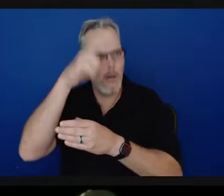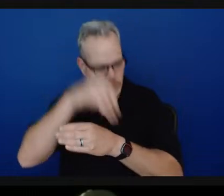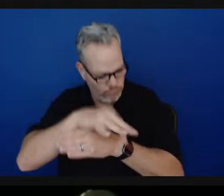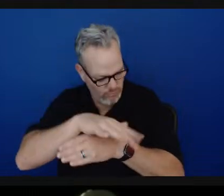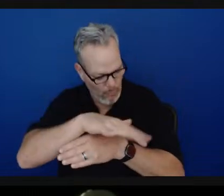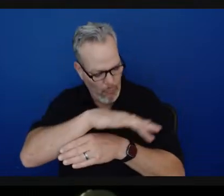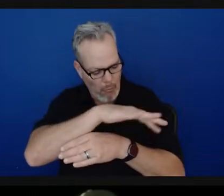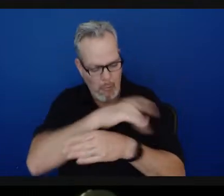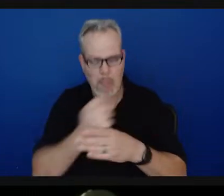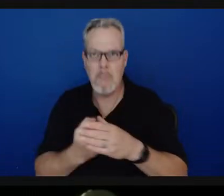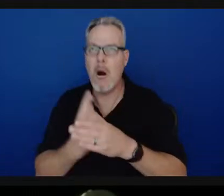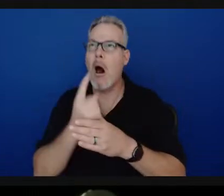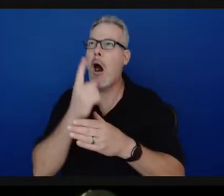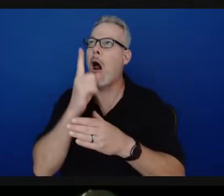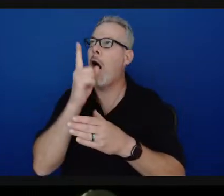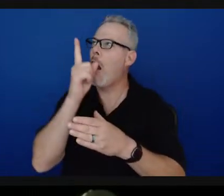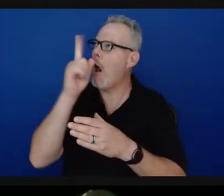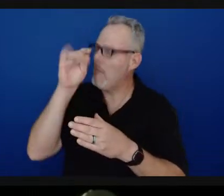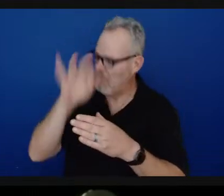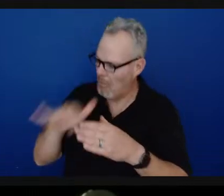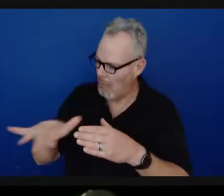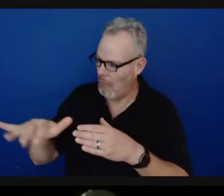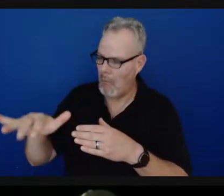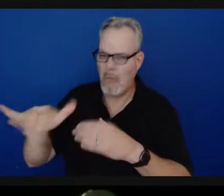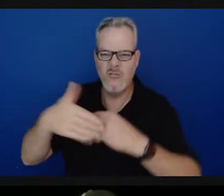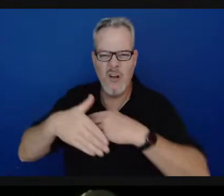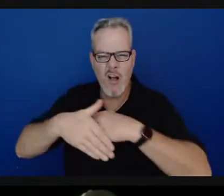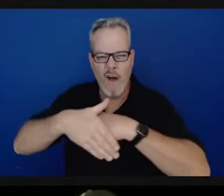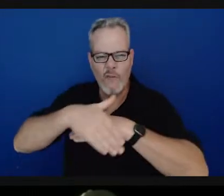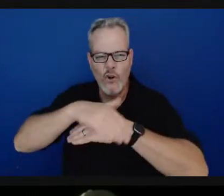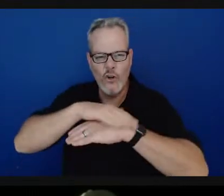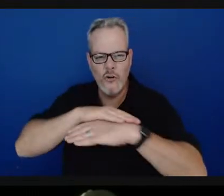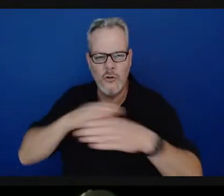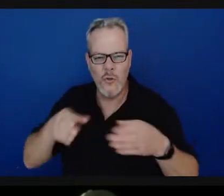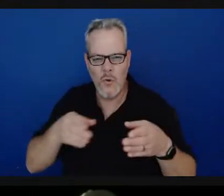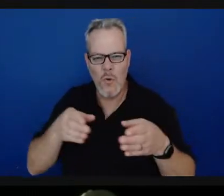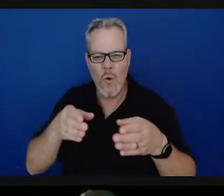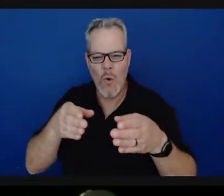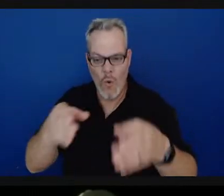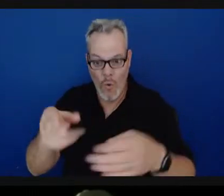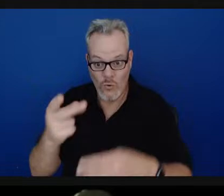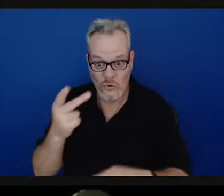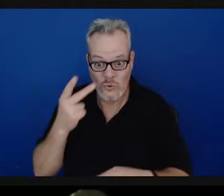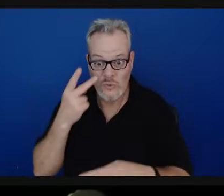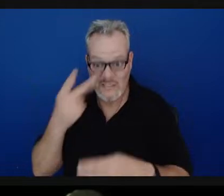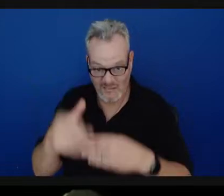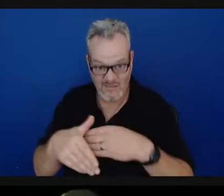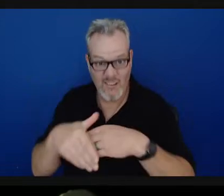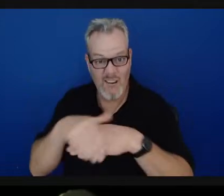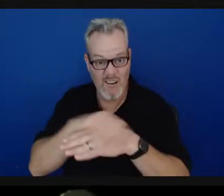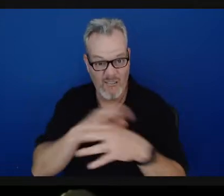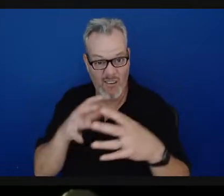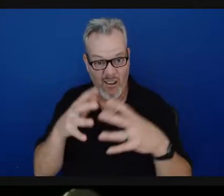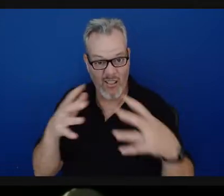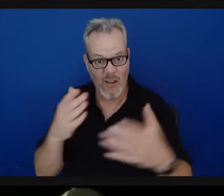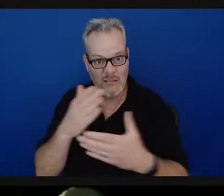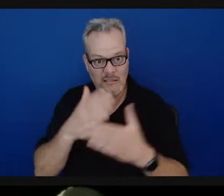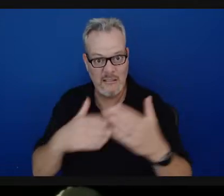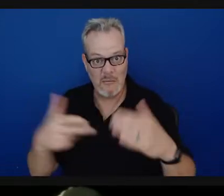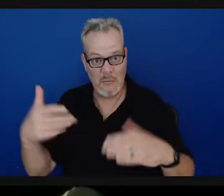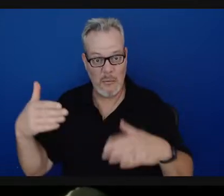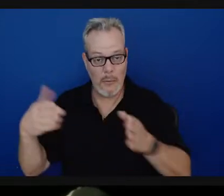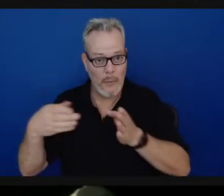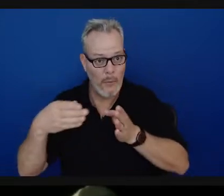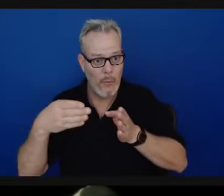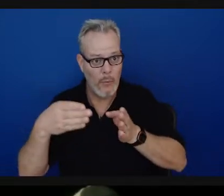in late December, 1 month ago. So you see there, it's covering a lot of the road. There's some little high spots in it, but it's filling